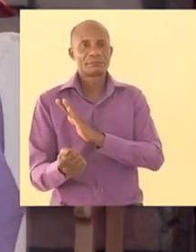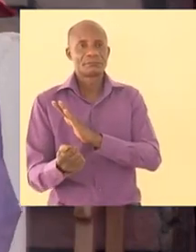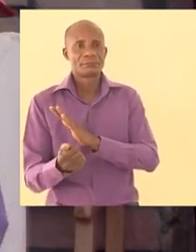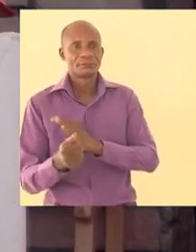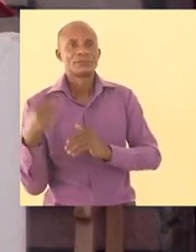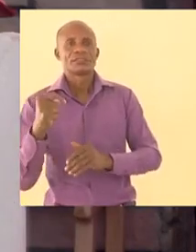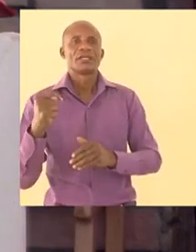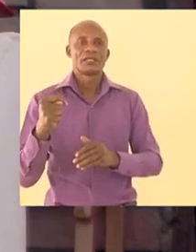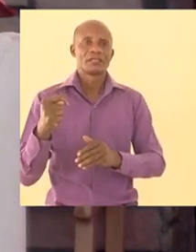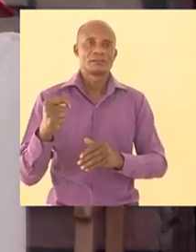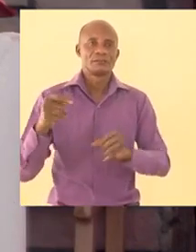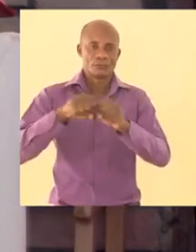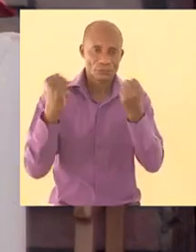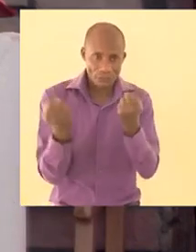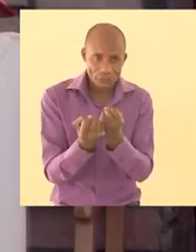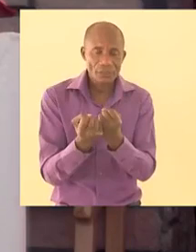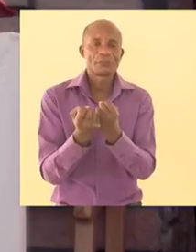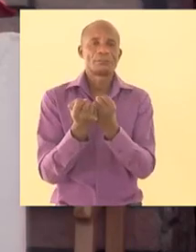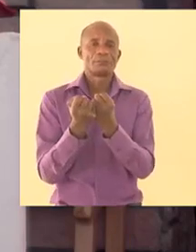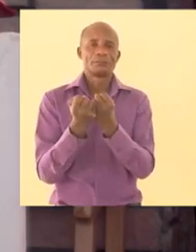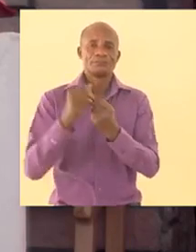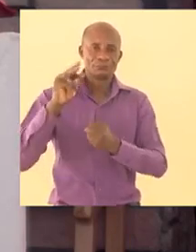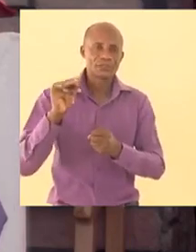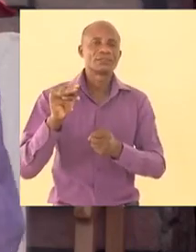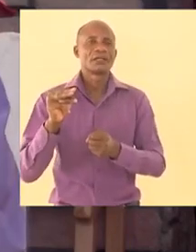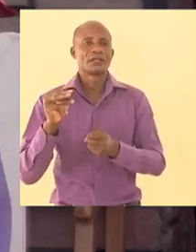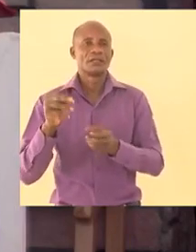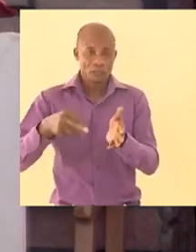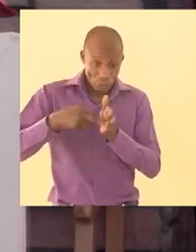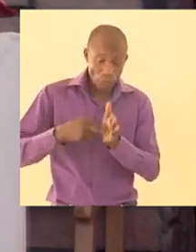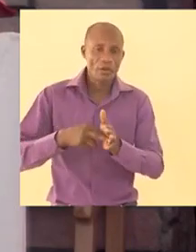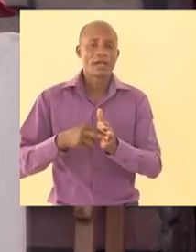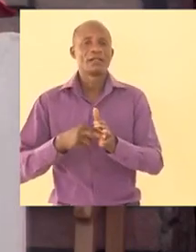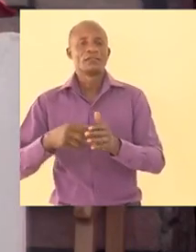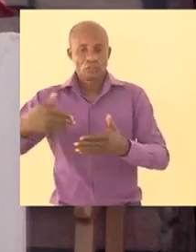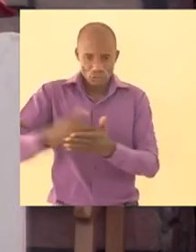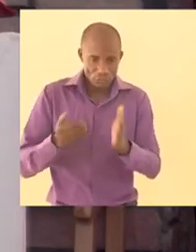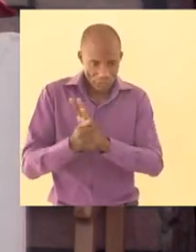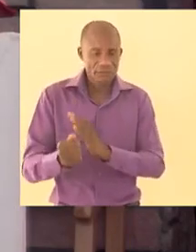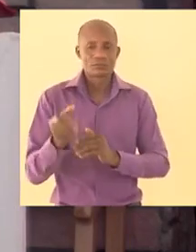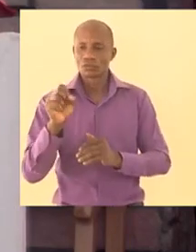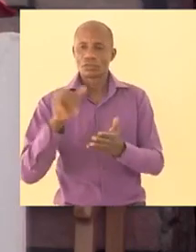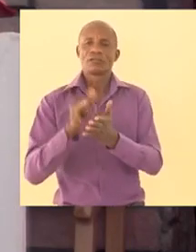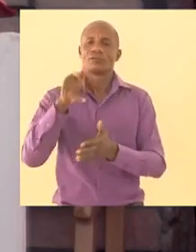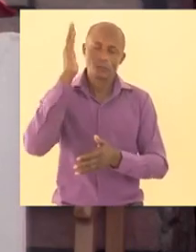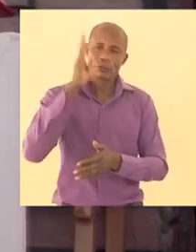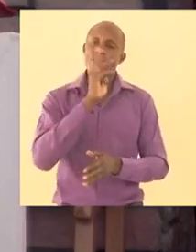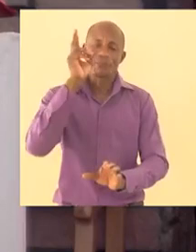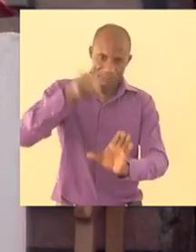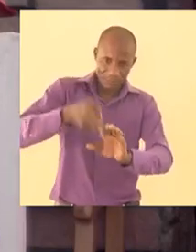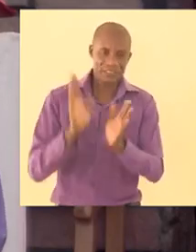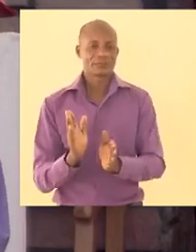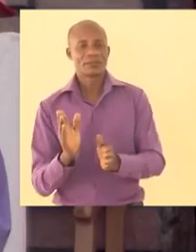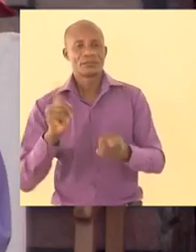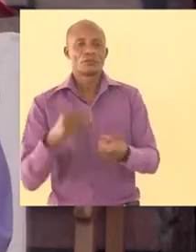The new media require new skills. Learn those new skills so that you may be involved in redeeming the world. If